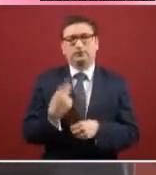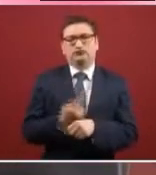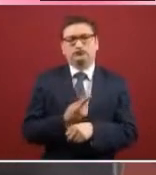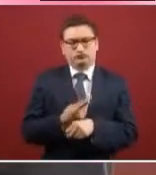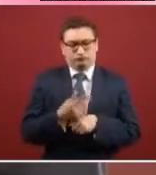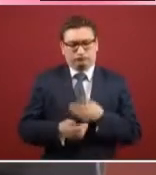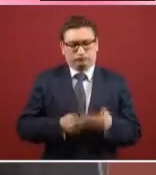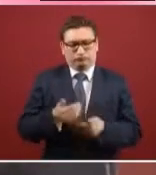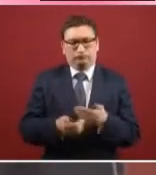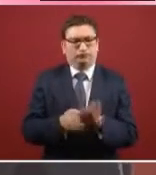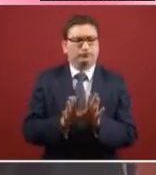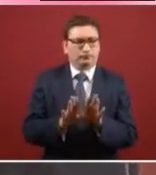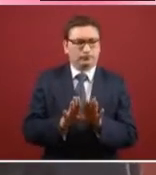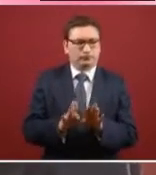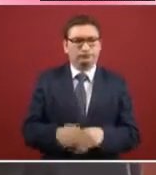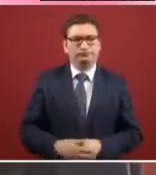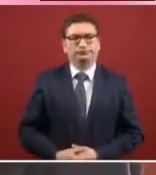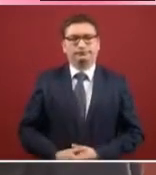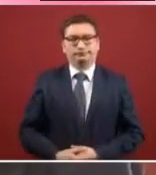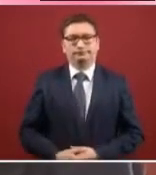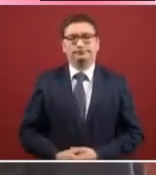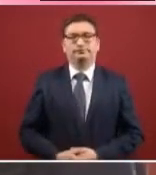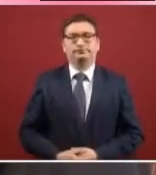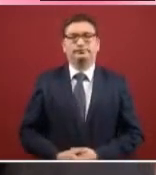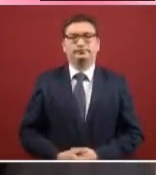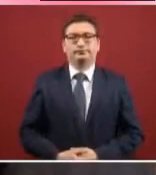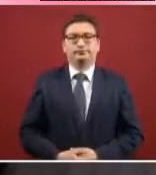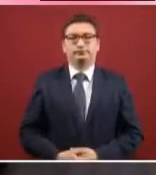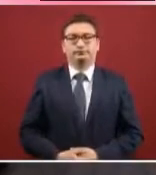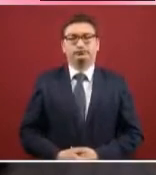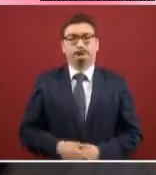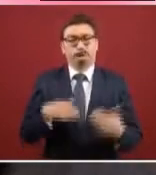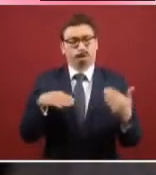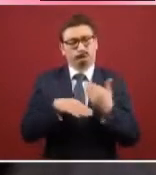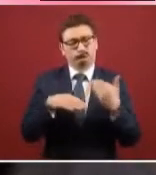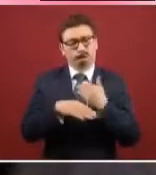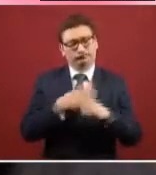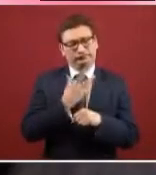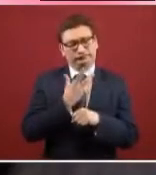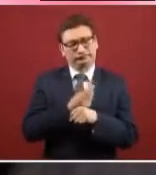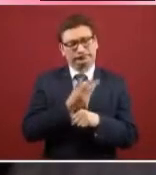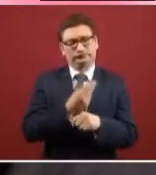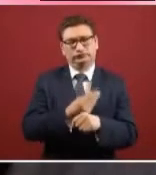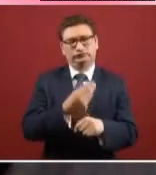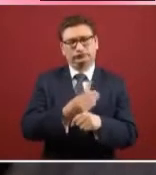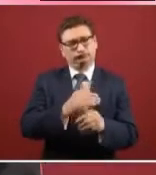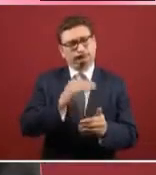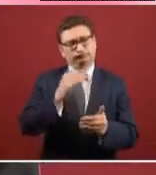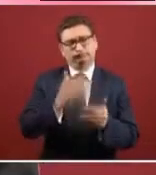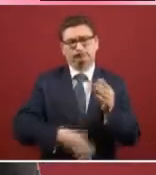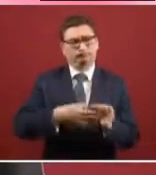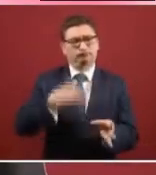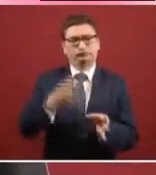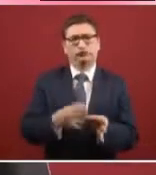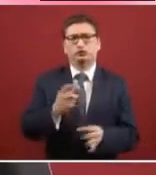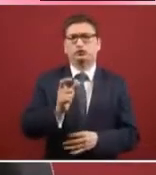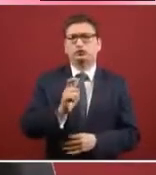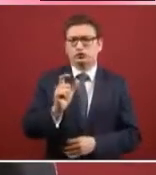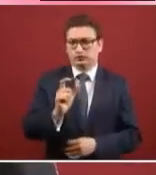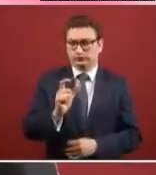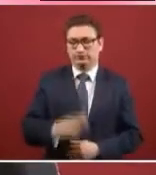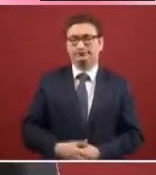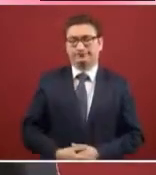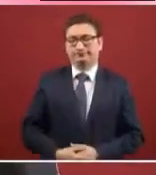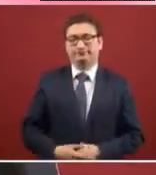So now the engineer is going to explain how we're doing on this road and when se termina. We will finish it. Y